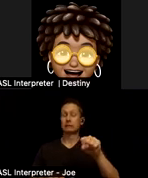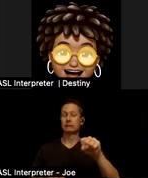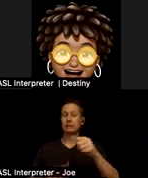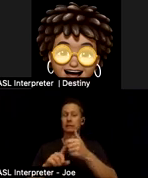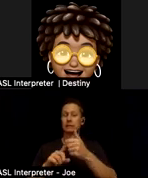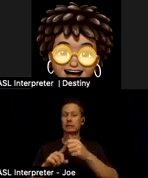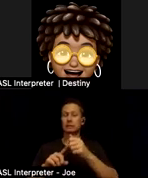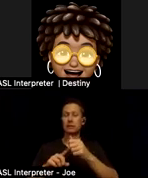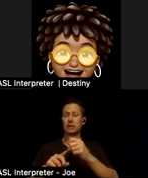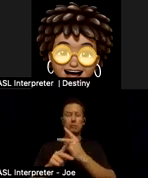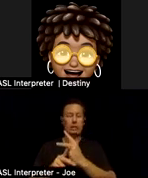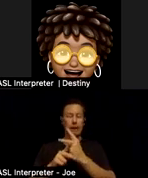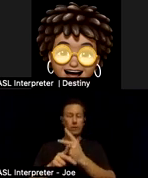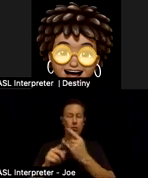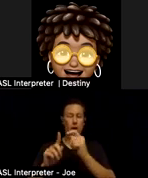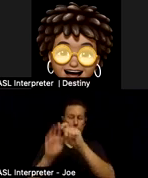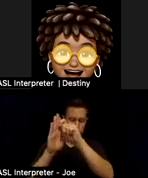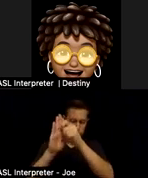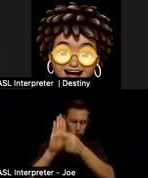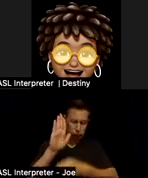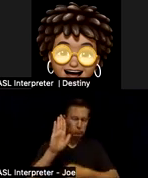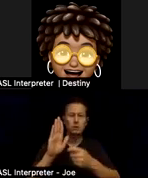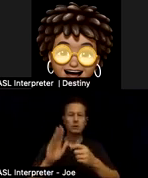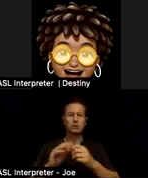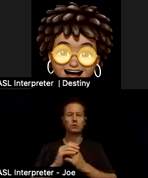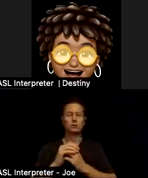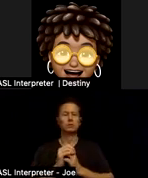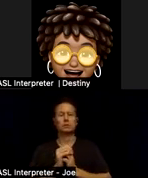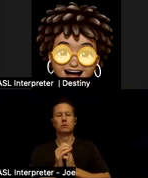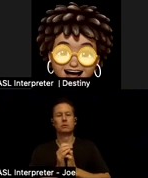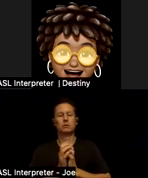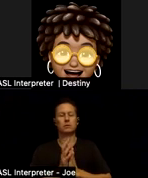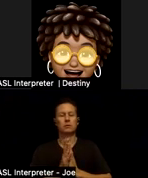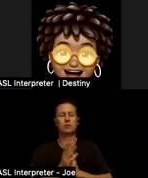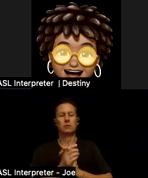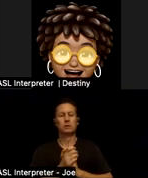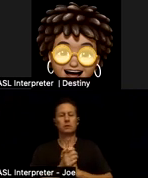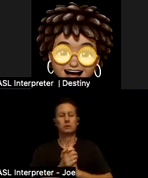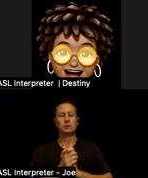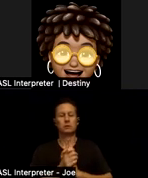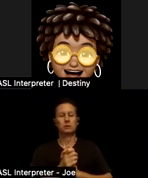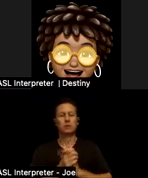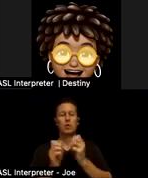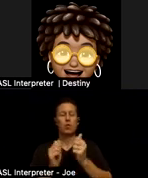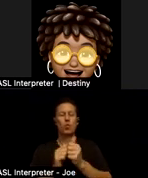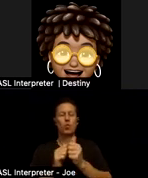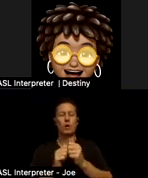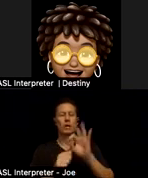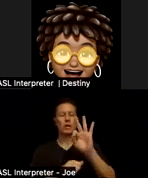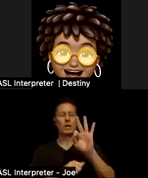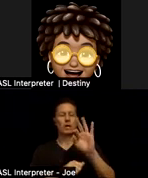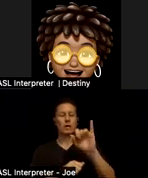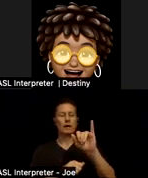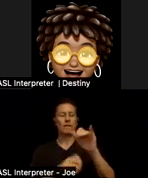doing it. If you're on unfinished wood, which I hope you never do, So with finished wood, there's no problem moving the